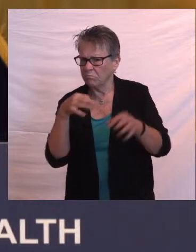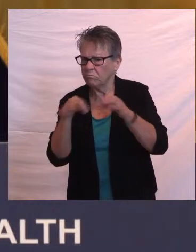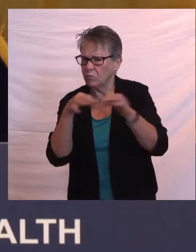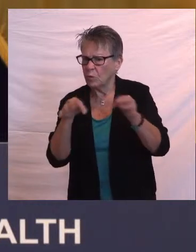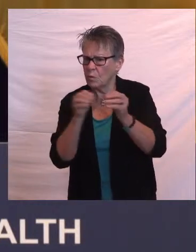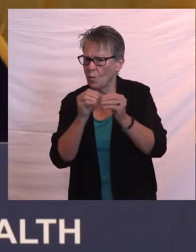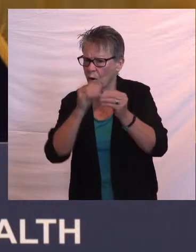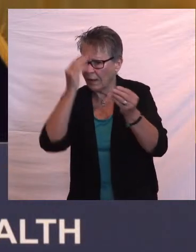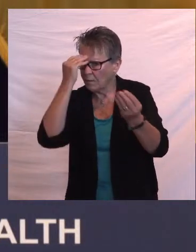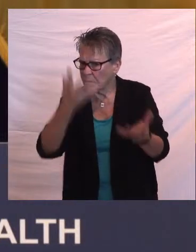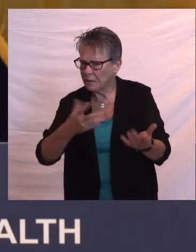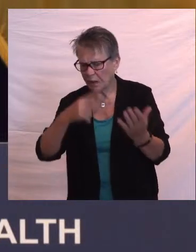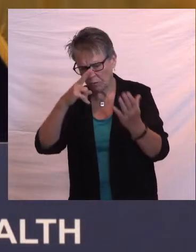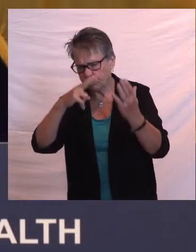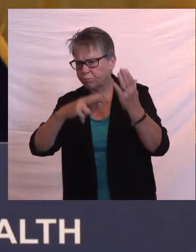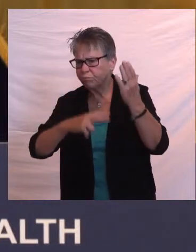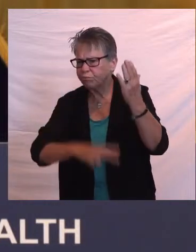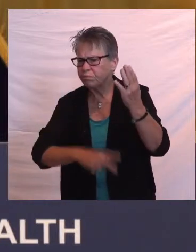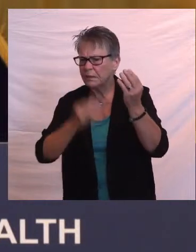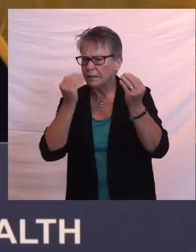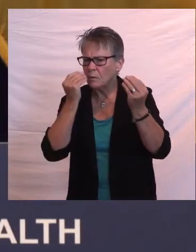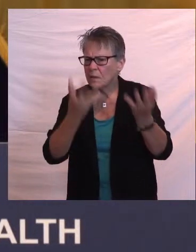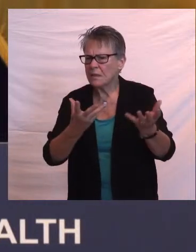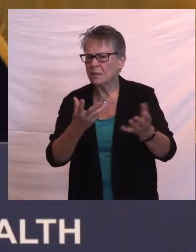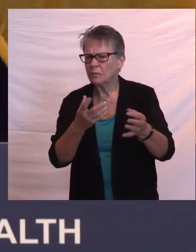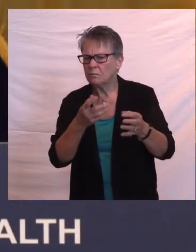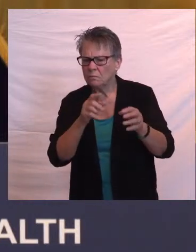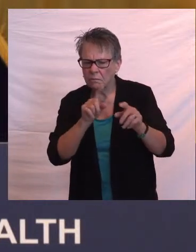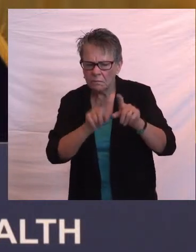disasterassistance.gov as your first port of call.